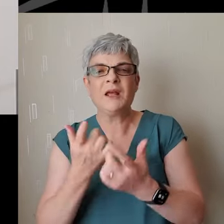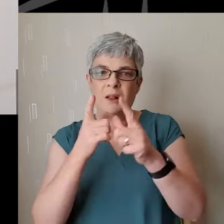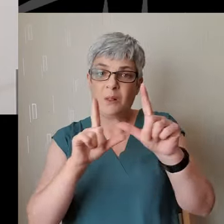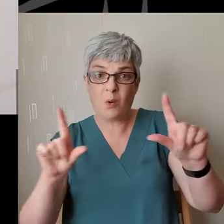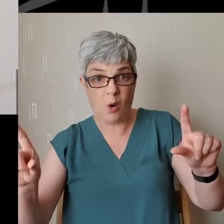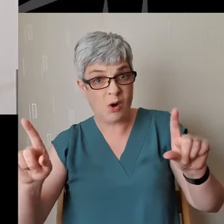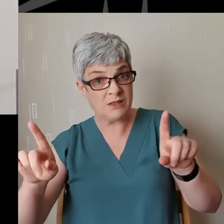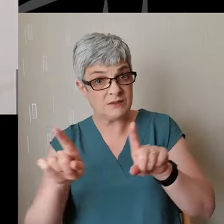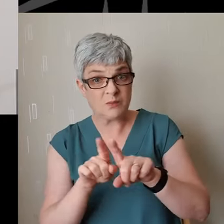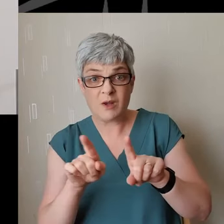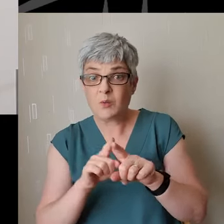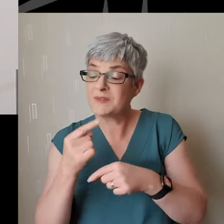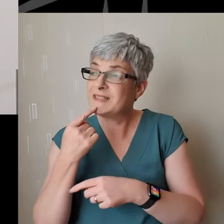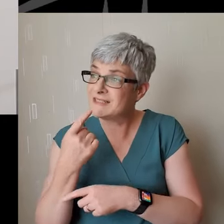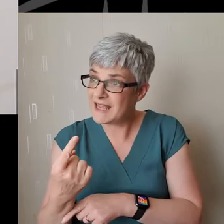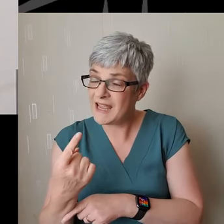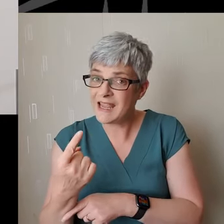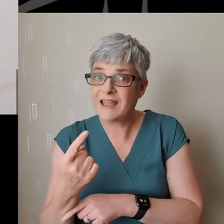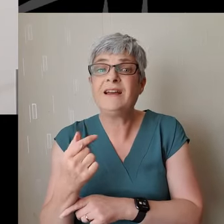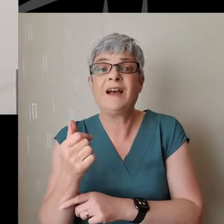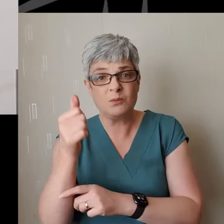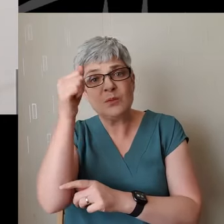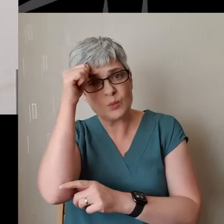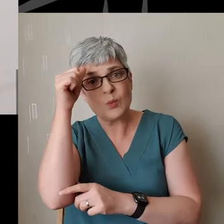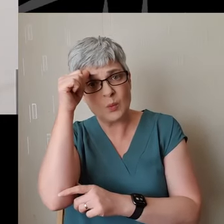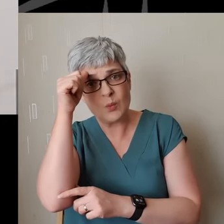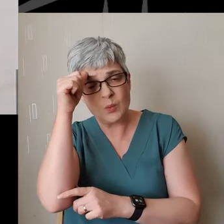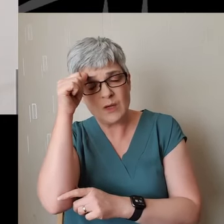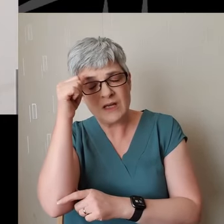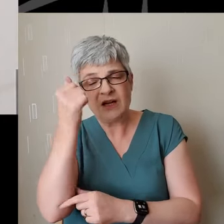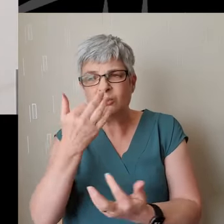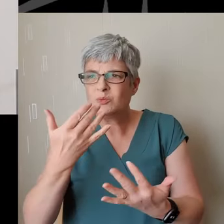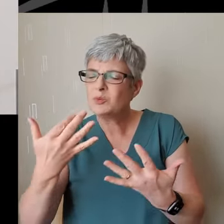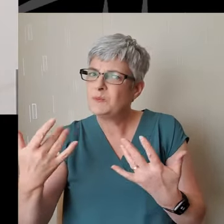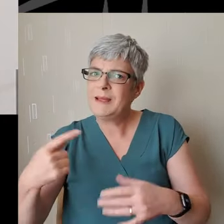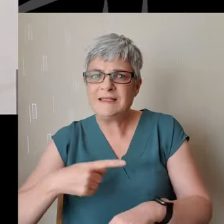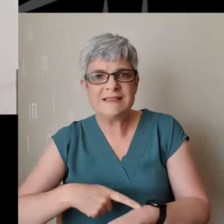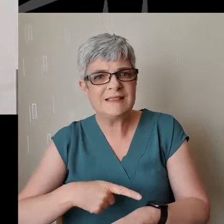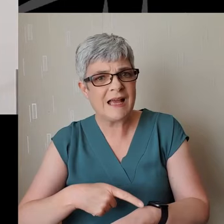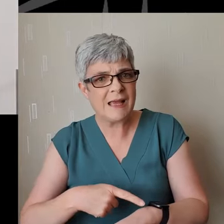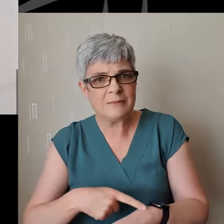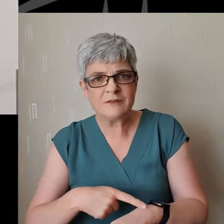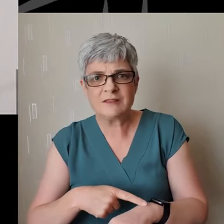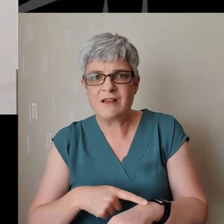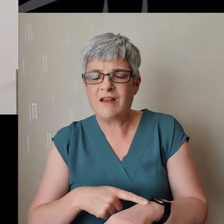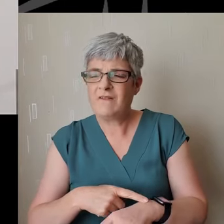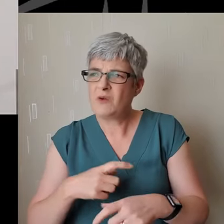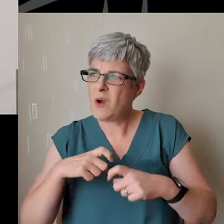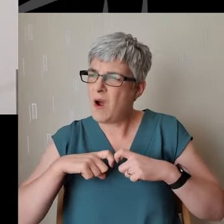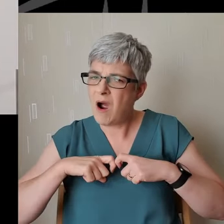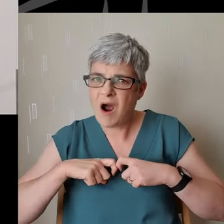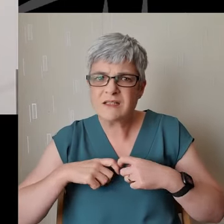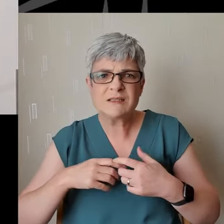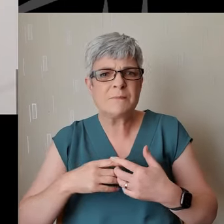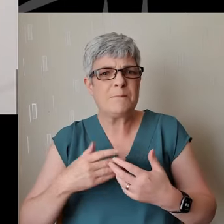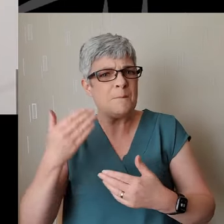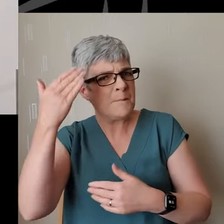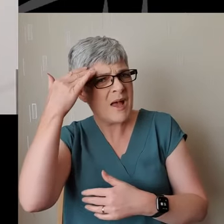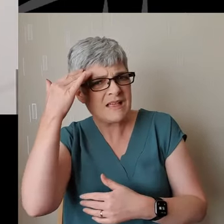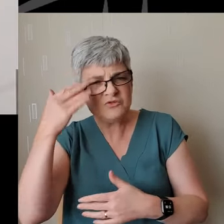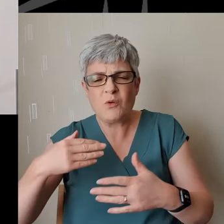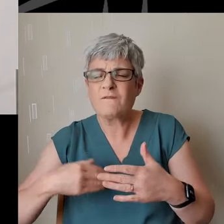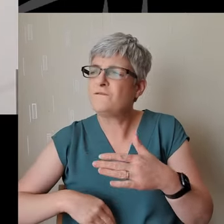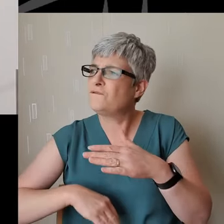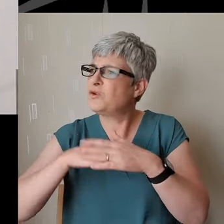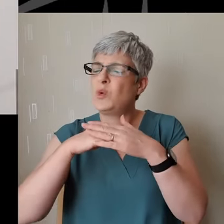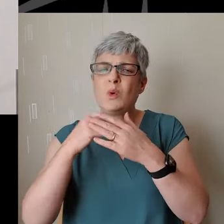Lord, we also say and acknowledge and admit that all too often we have not filled our hearts and our minds with the